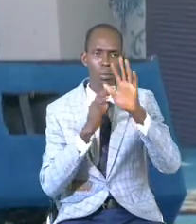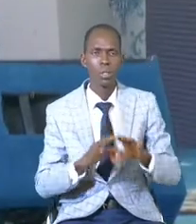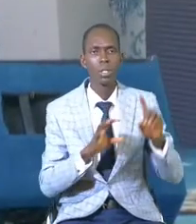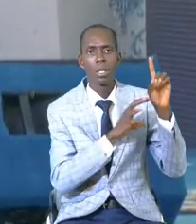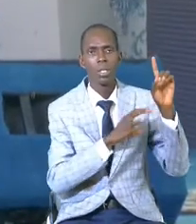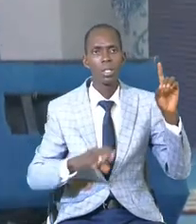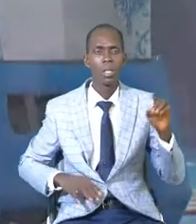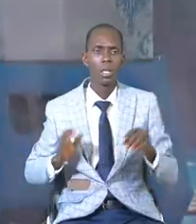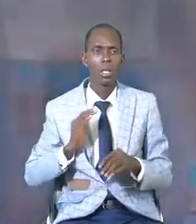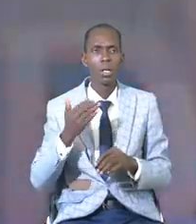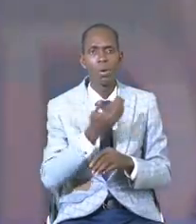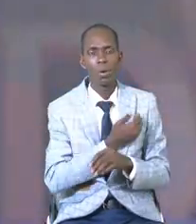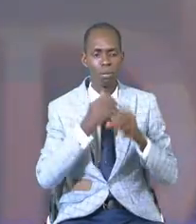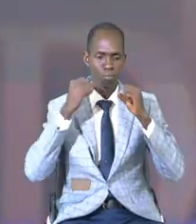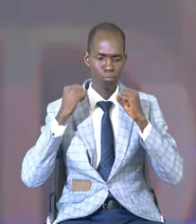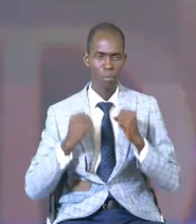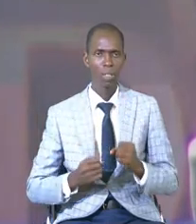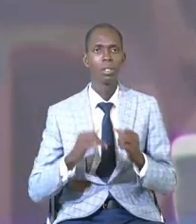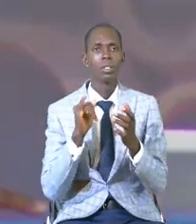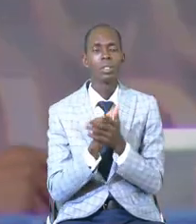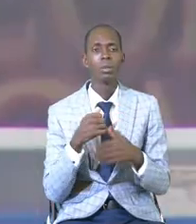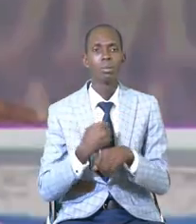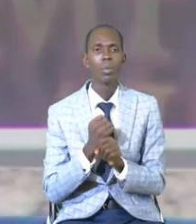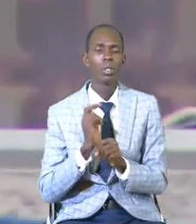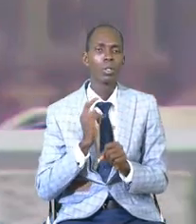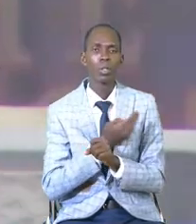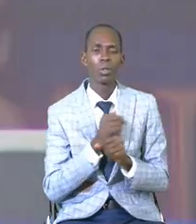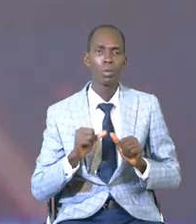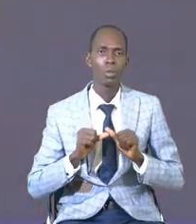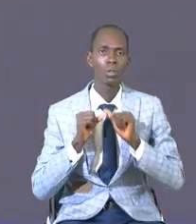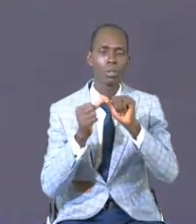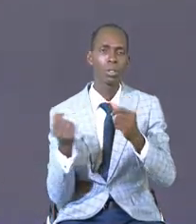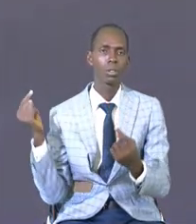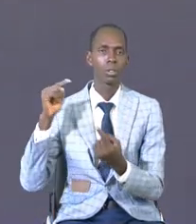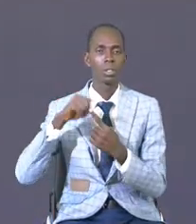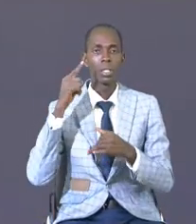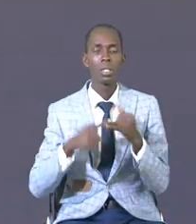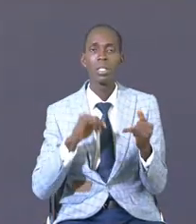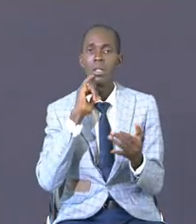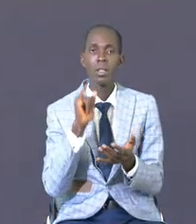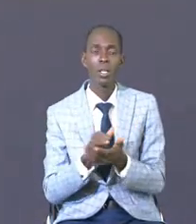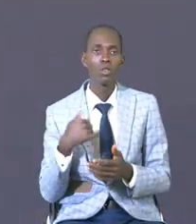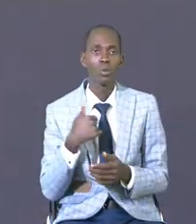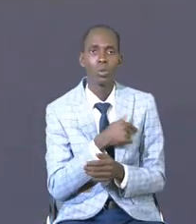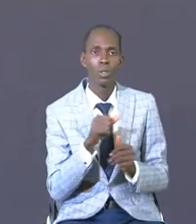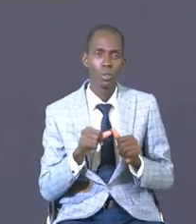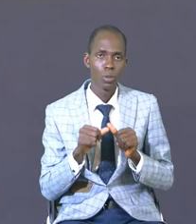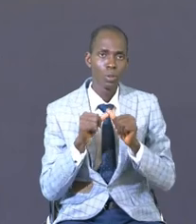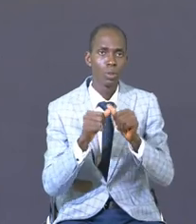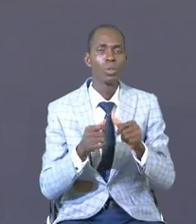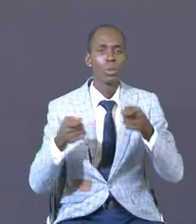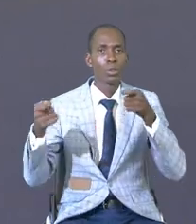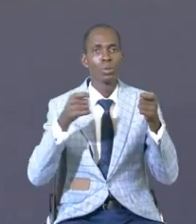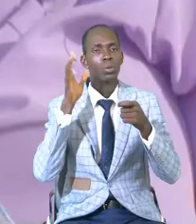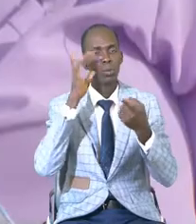our power that makes us steadfast unto the end. It's as we continue, dominion will come in